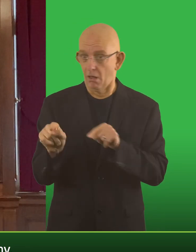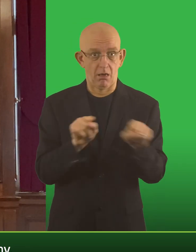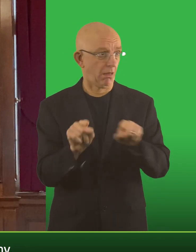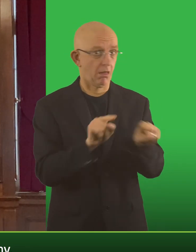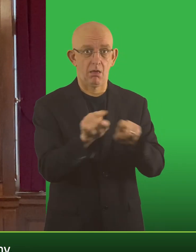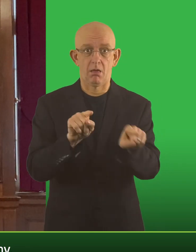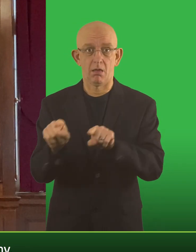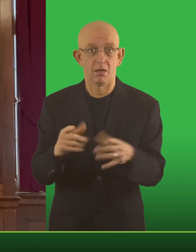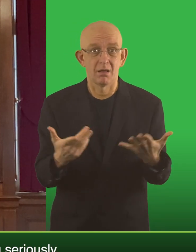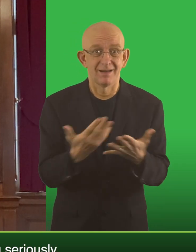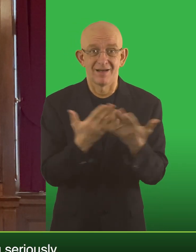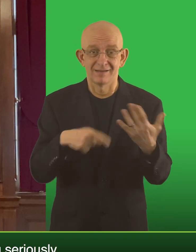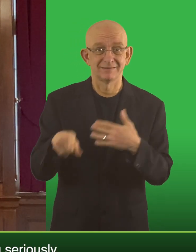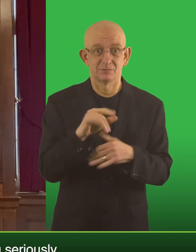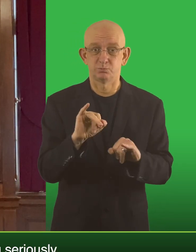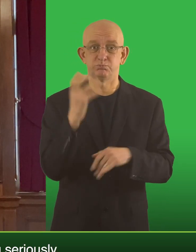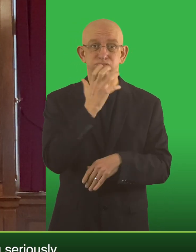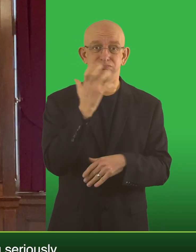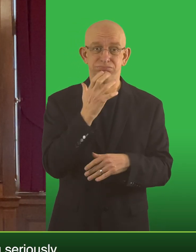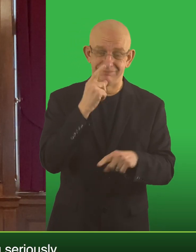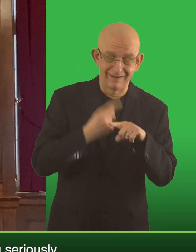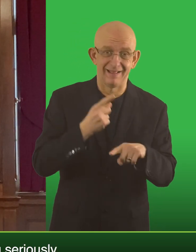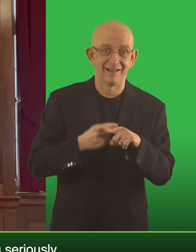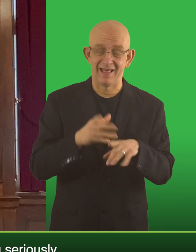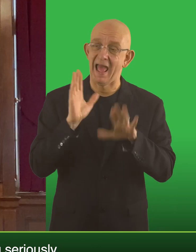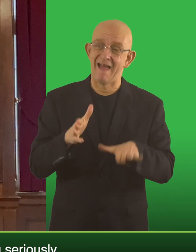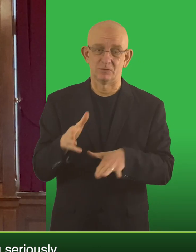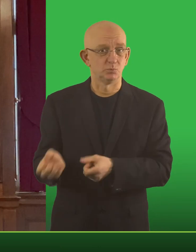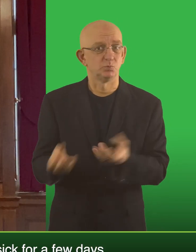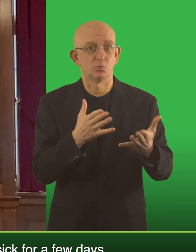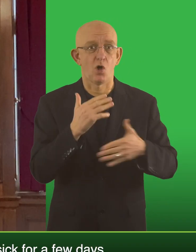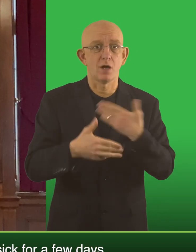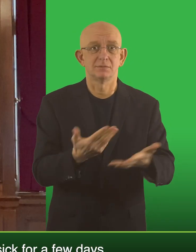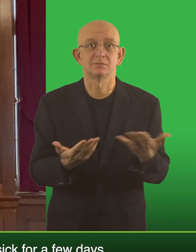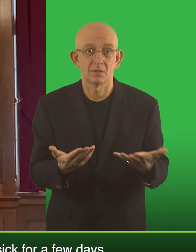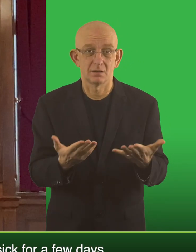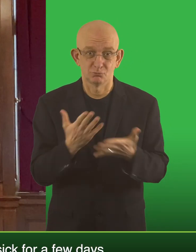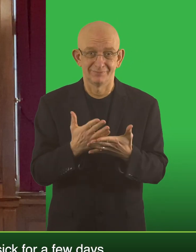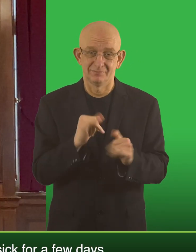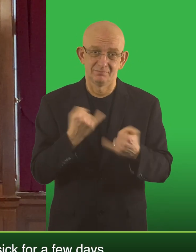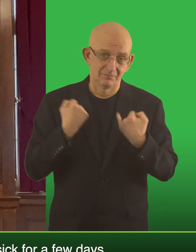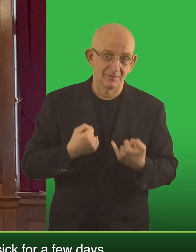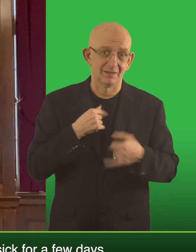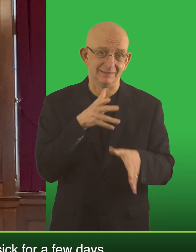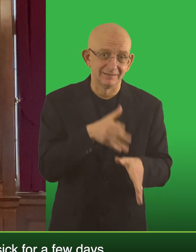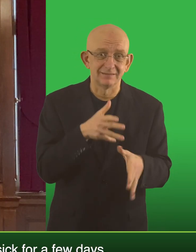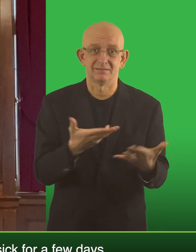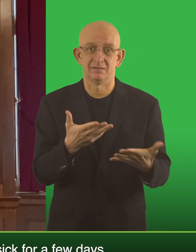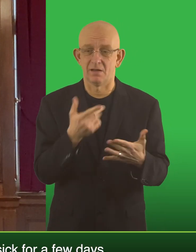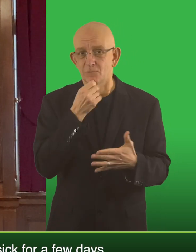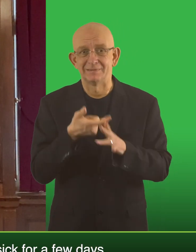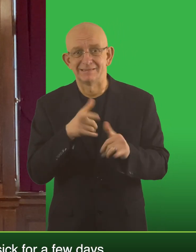more people are getting it. Many of those are becoming seriously poorly enough to be in hospital, but even poorly enough to be pretty sick for a few